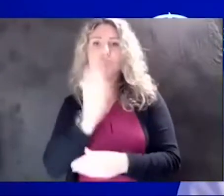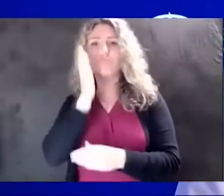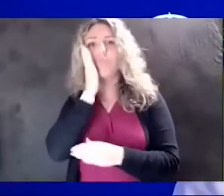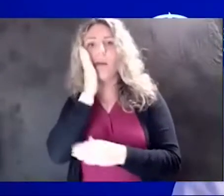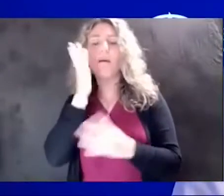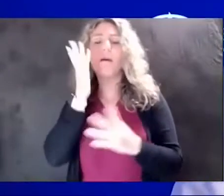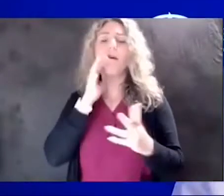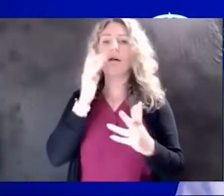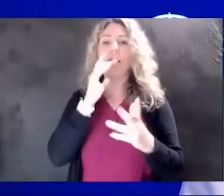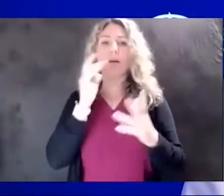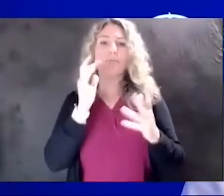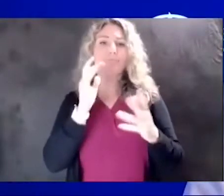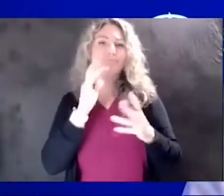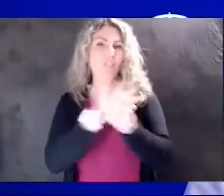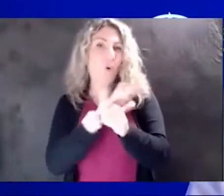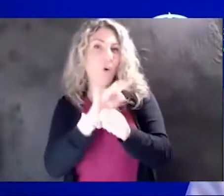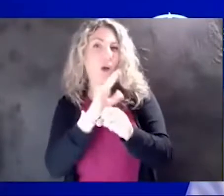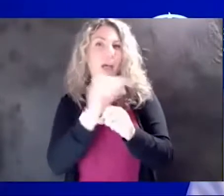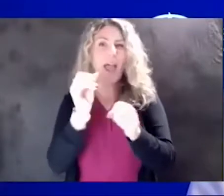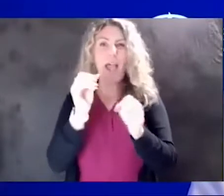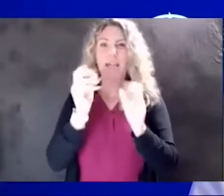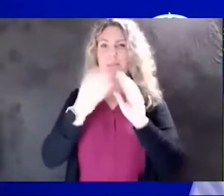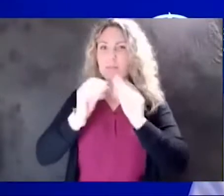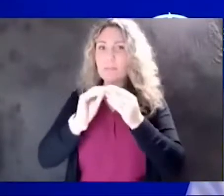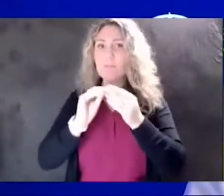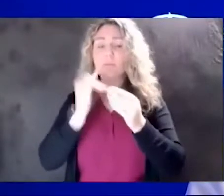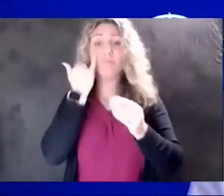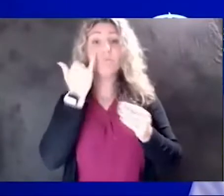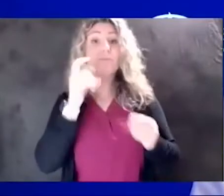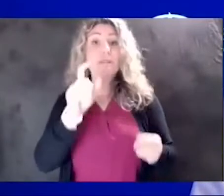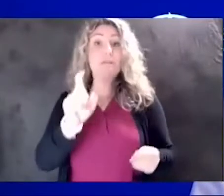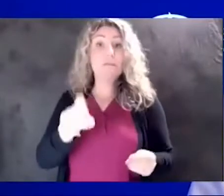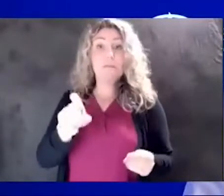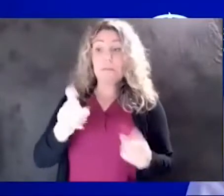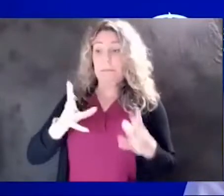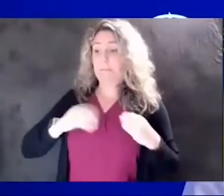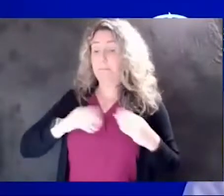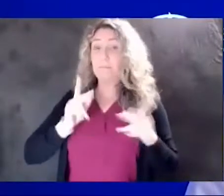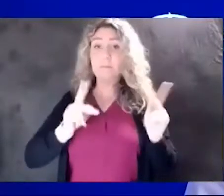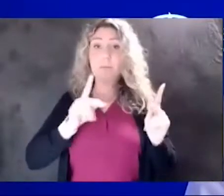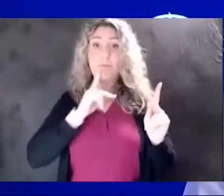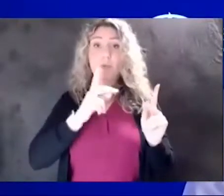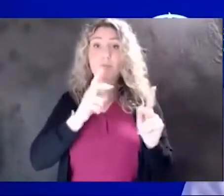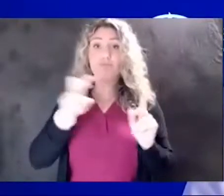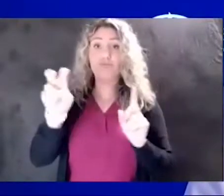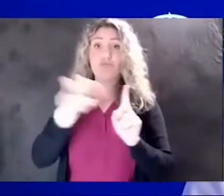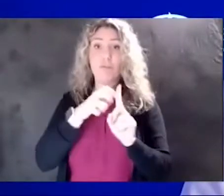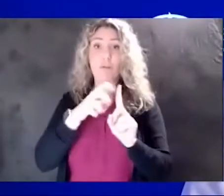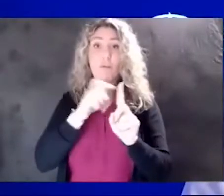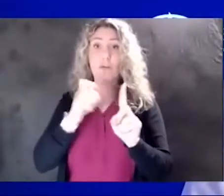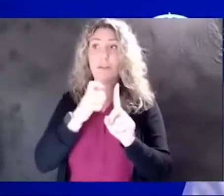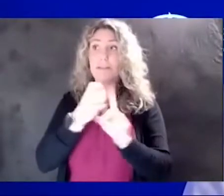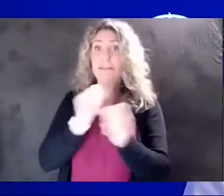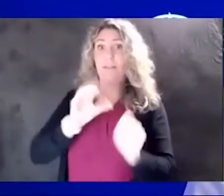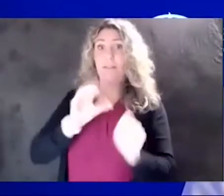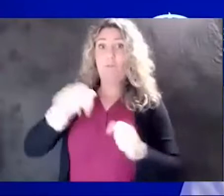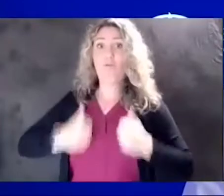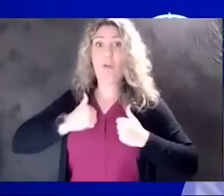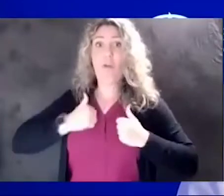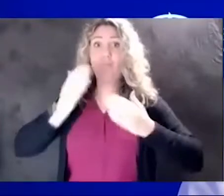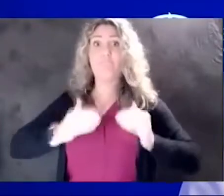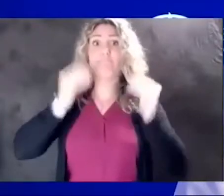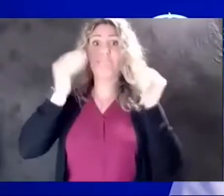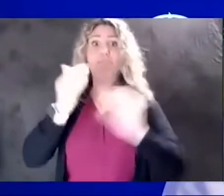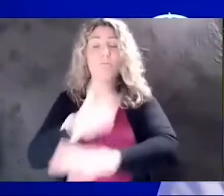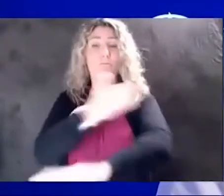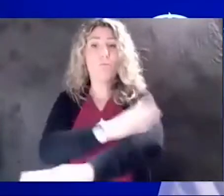status. And, you know, certainly if we need to take people transfers to help save their life and make their life better and get them better, we will